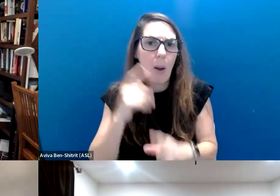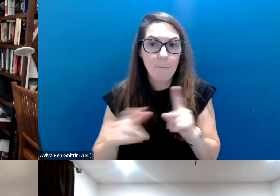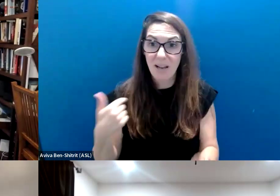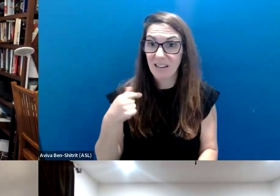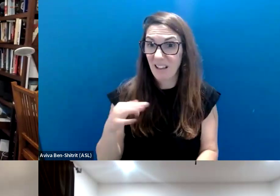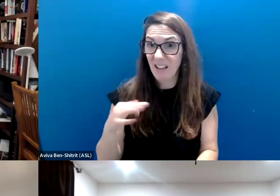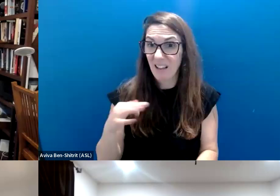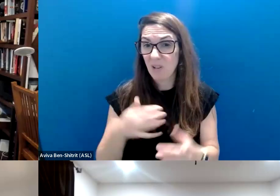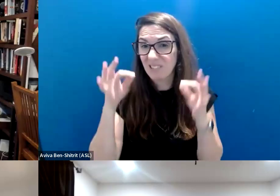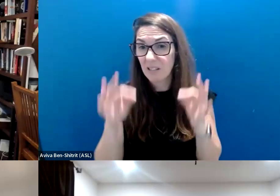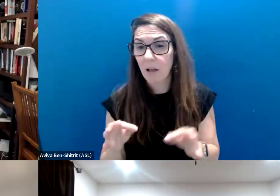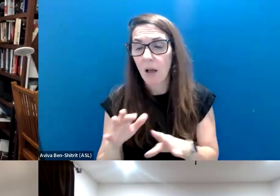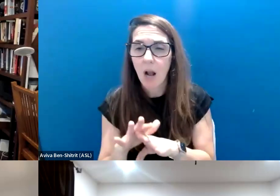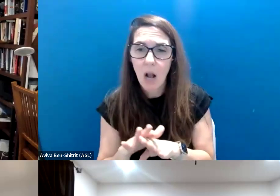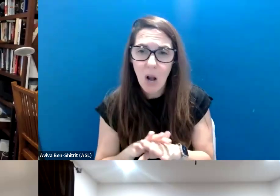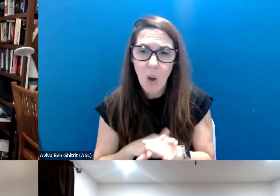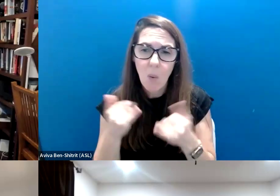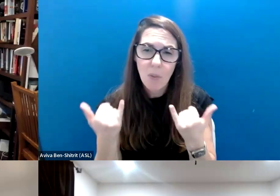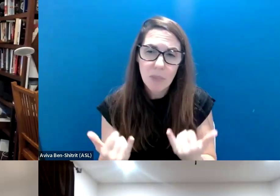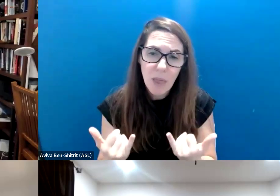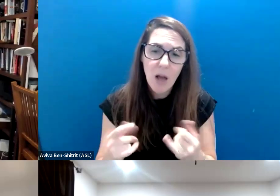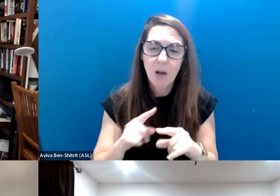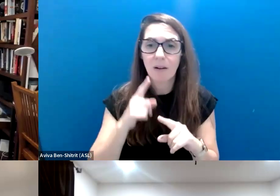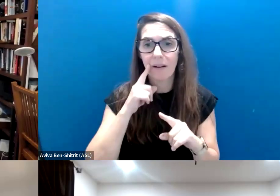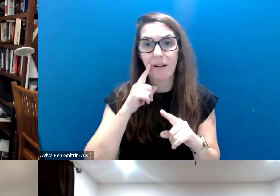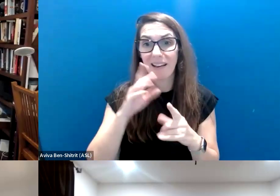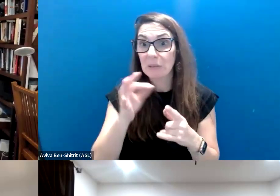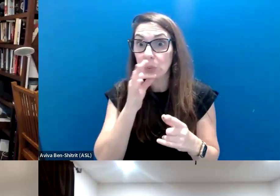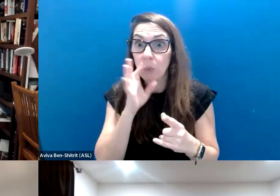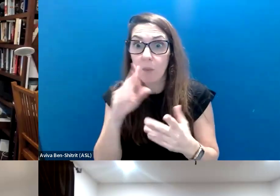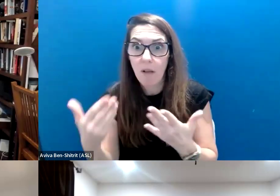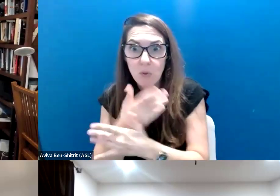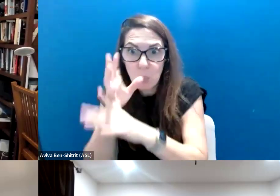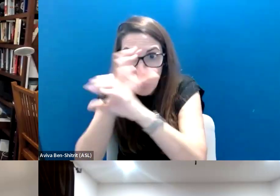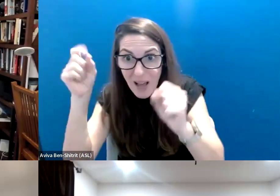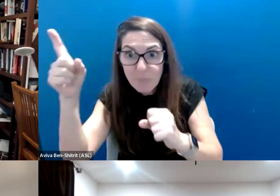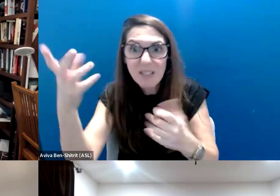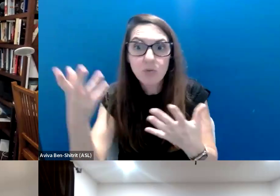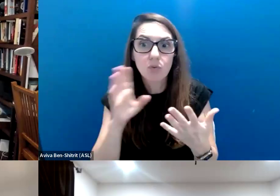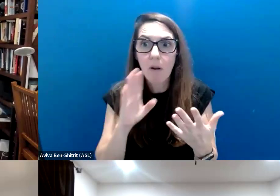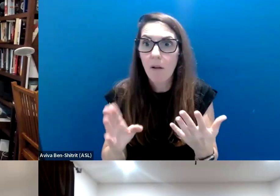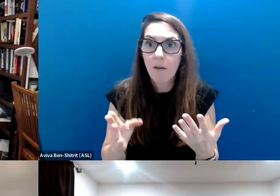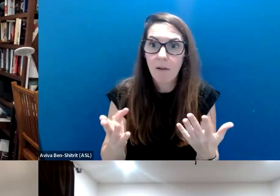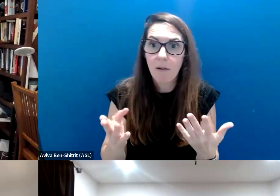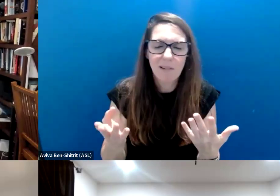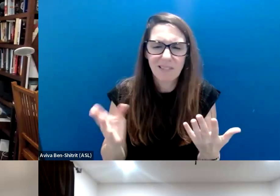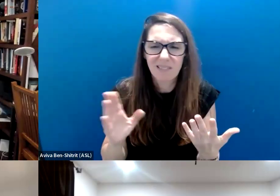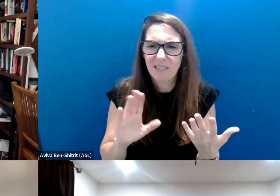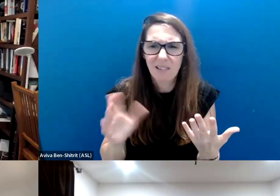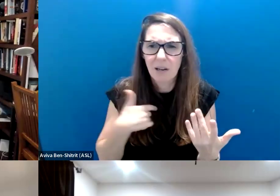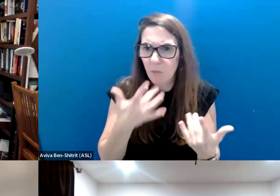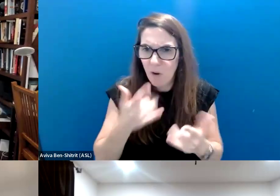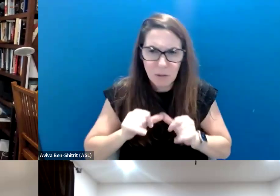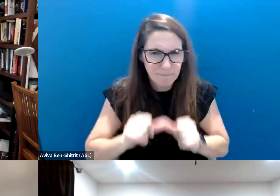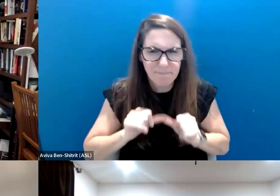slow down now in a different administration that will like kind of get things off to the wrong foot. I would rather run full steam